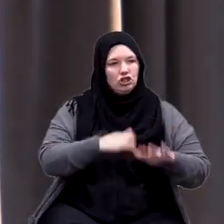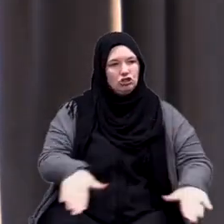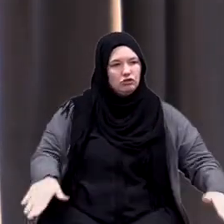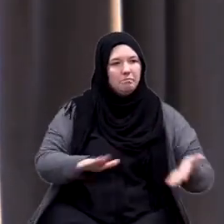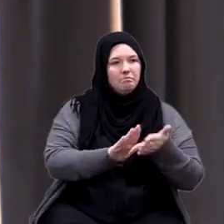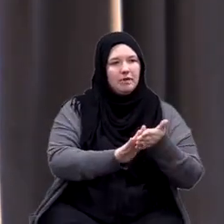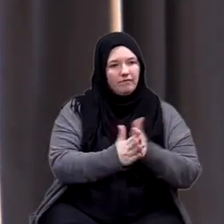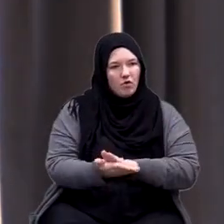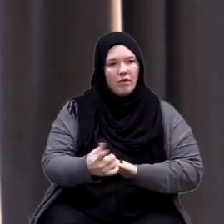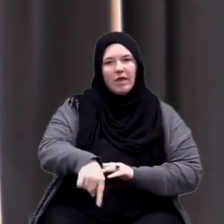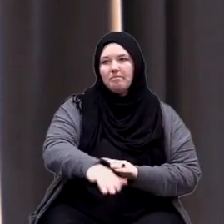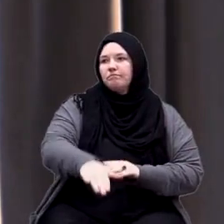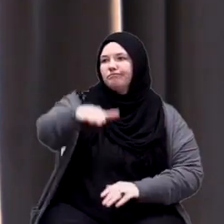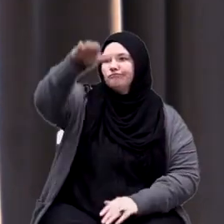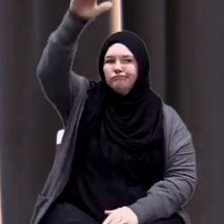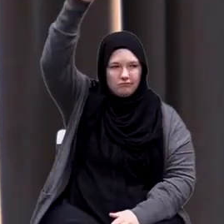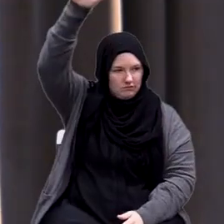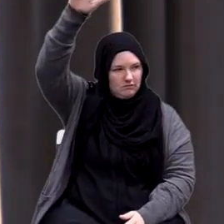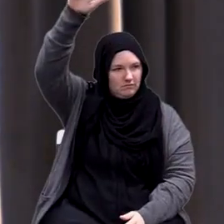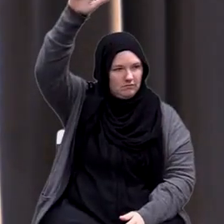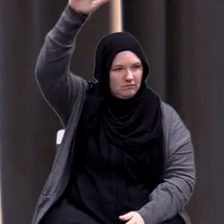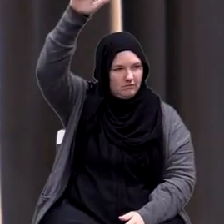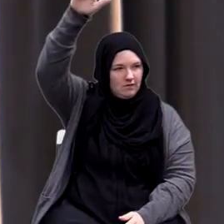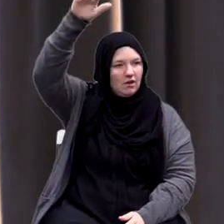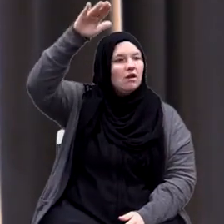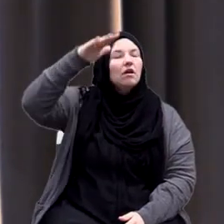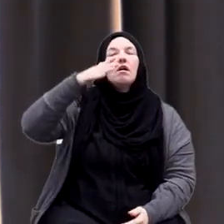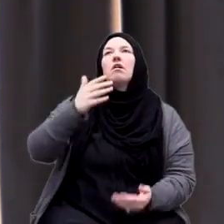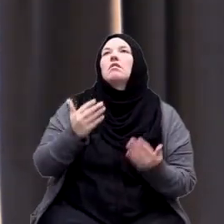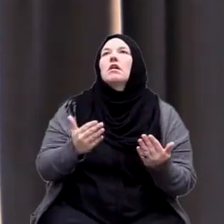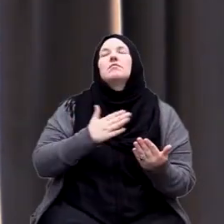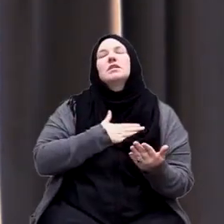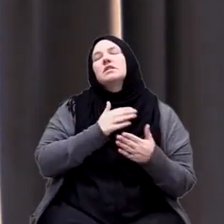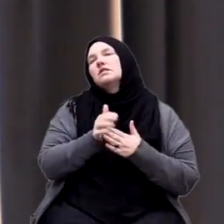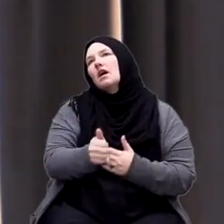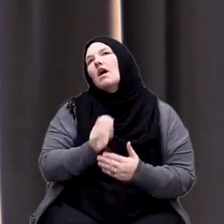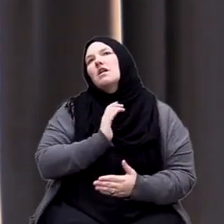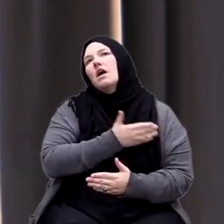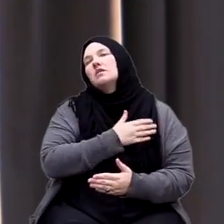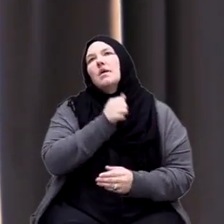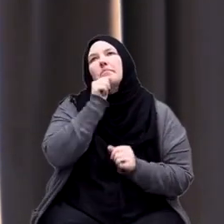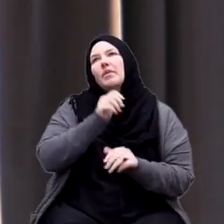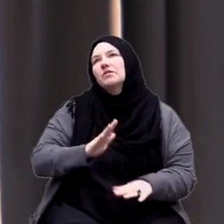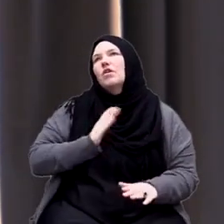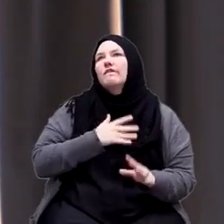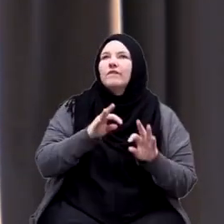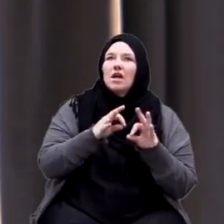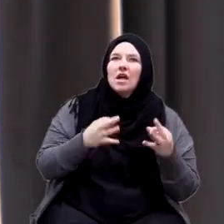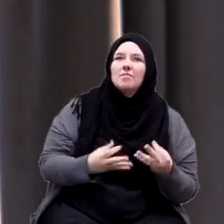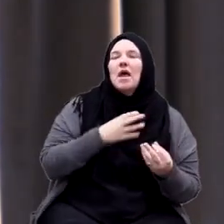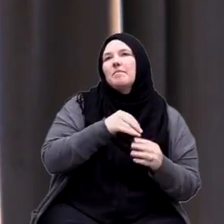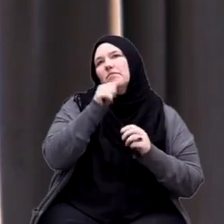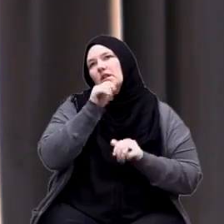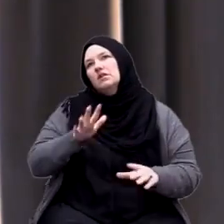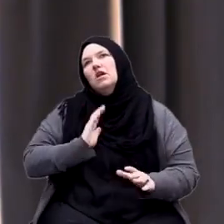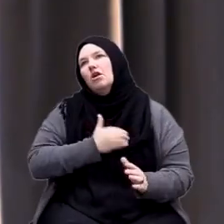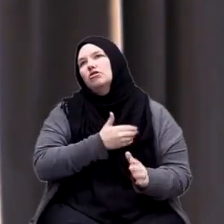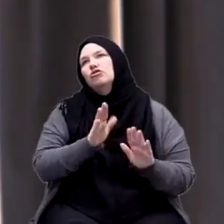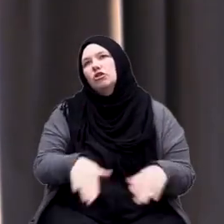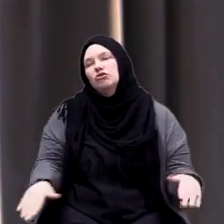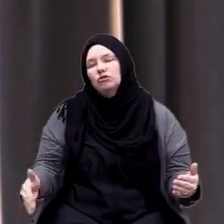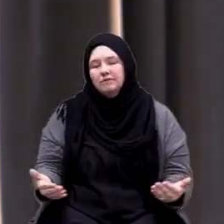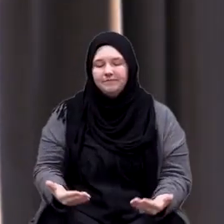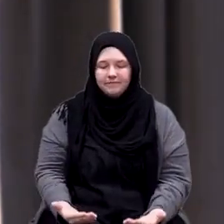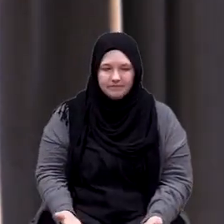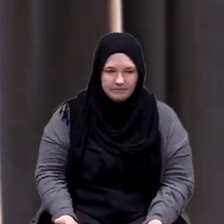turn adults like us. May Allah subhanahu wa ta'ala guide us and bless our families and bless our children.